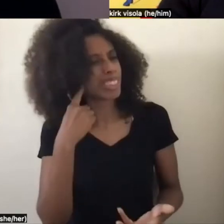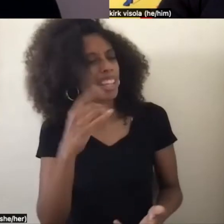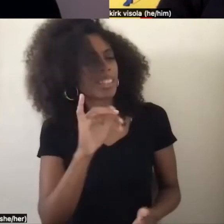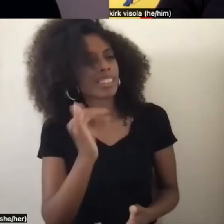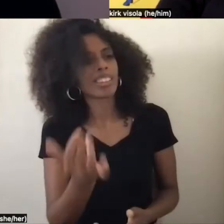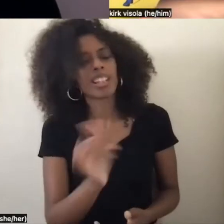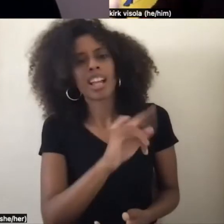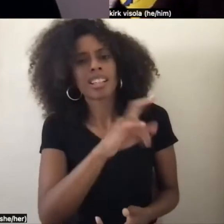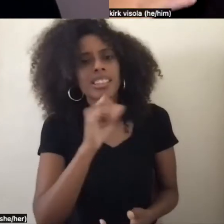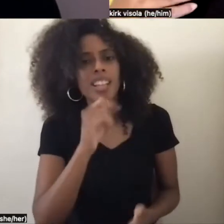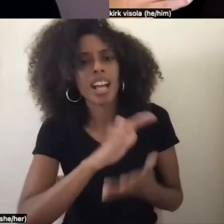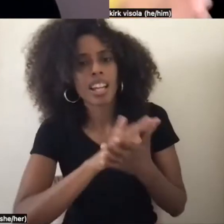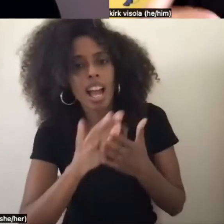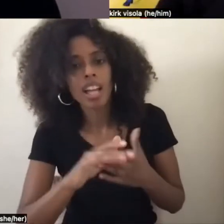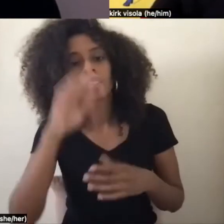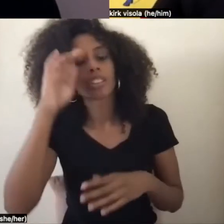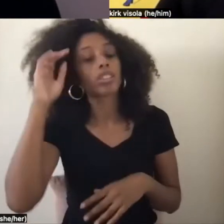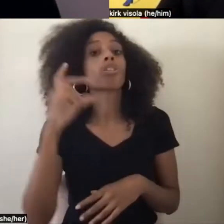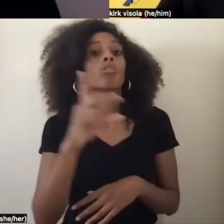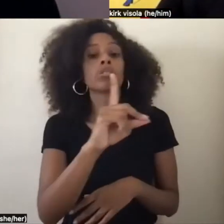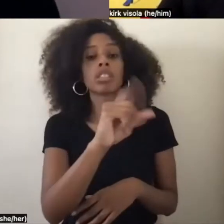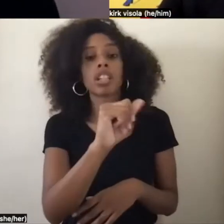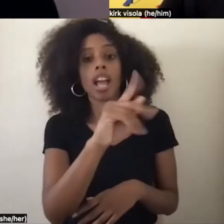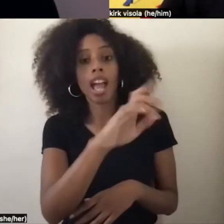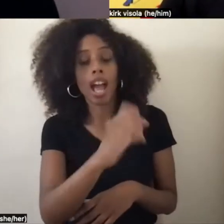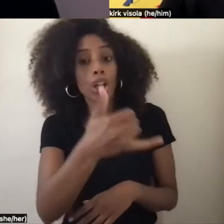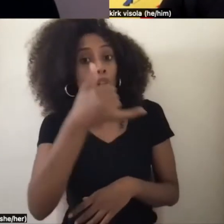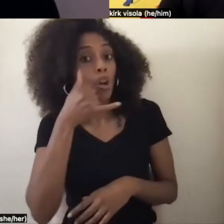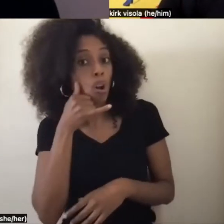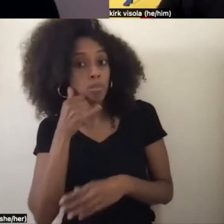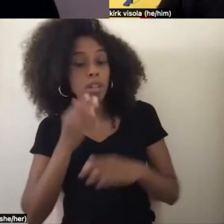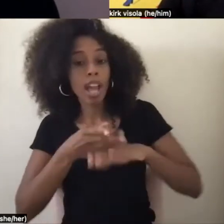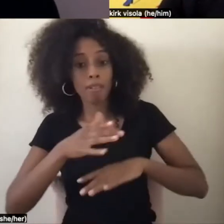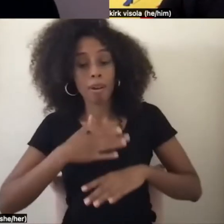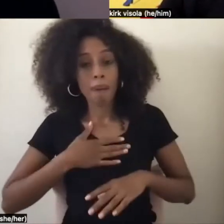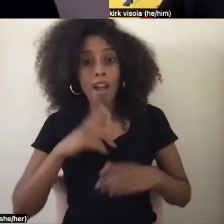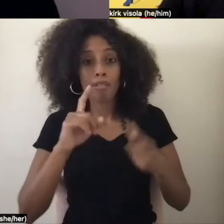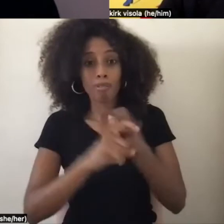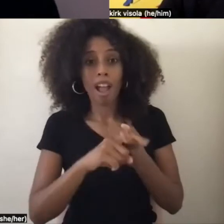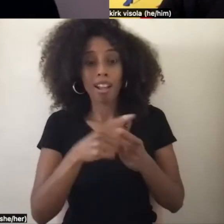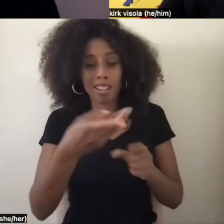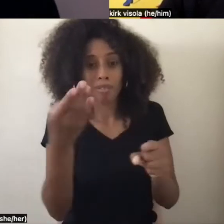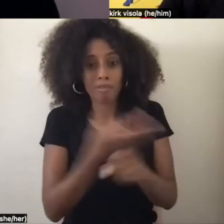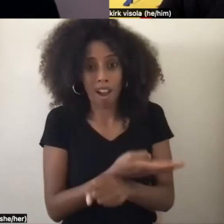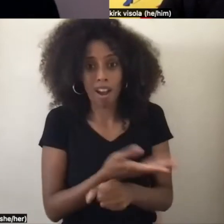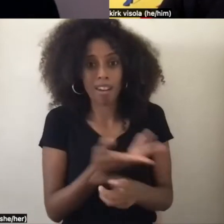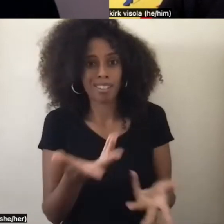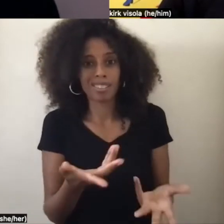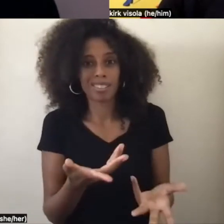I ended up backing out of the job after my friend got fired. I'm like, I'm not going to work for them if they fired you. I don't want to work with